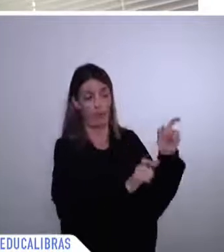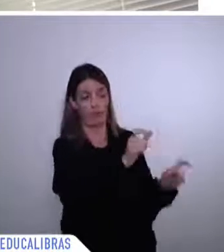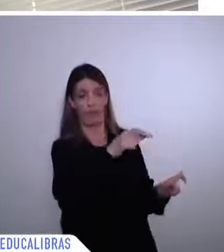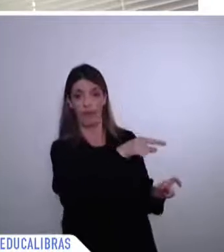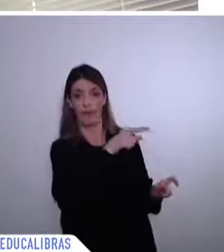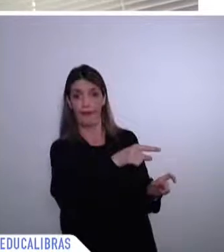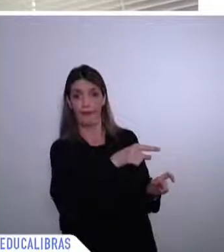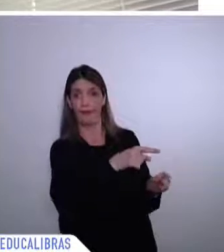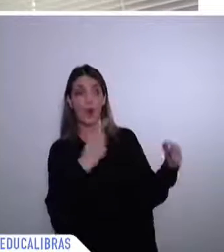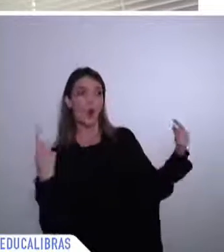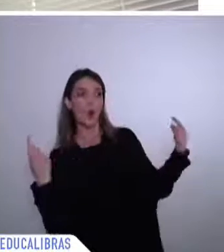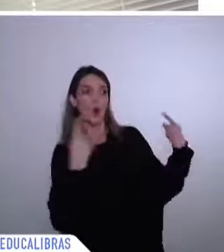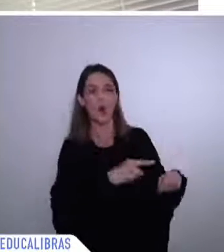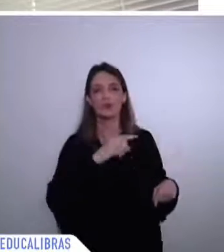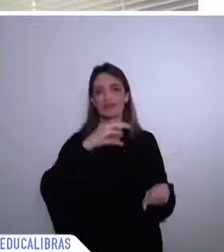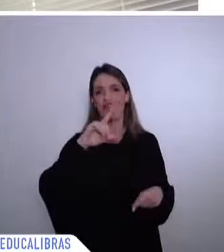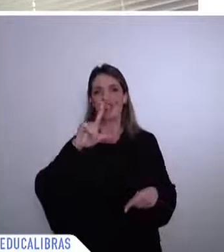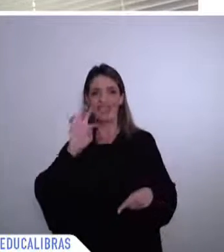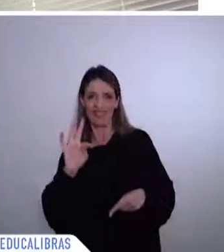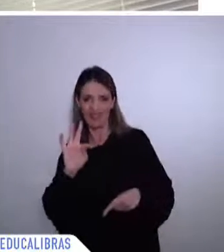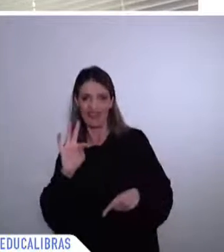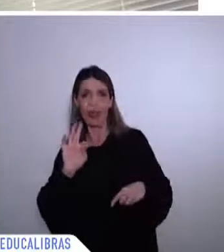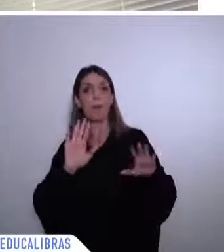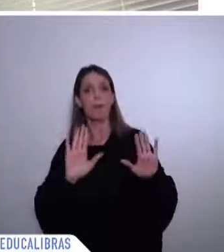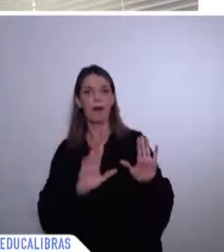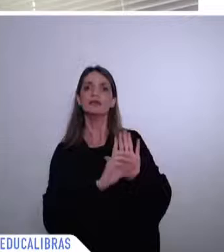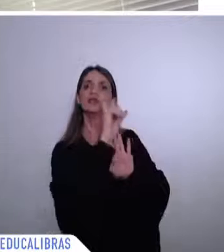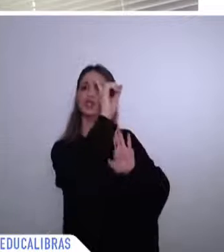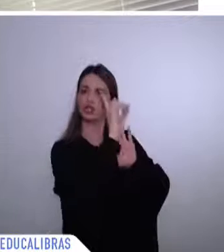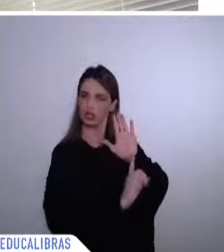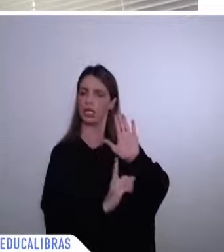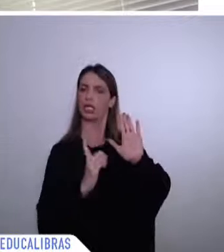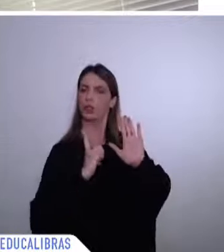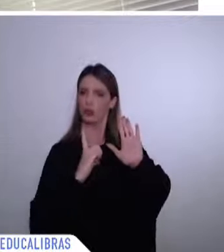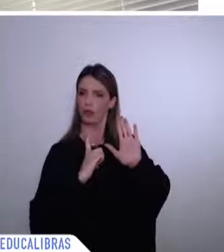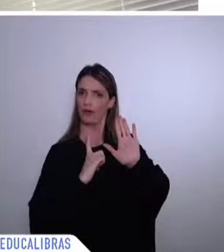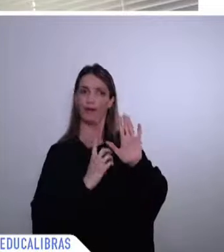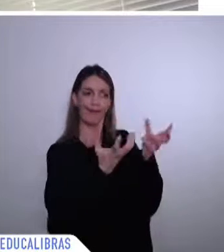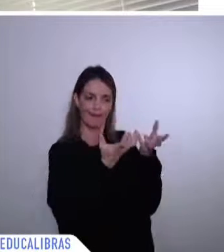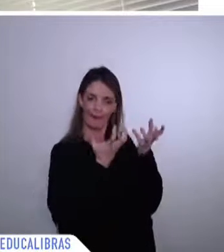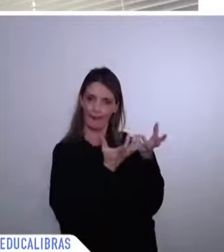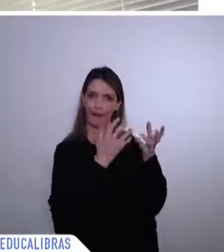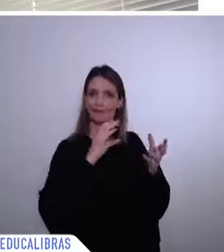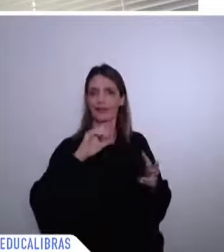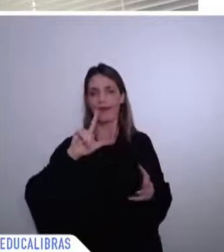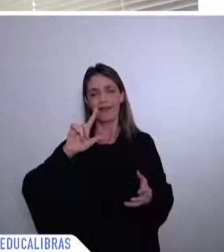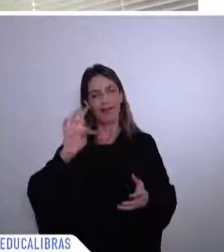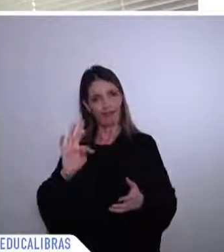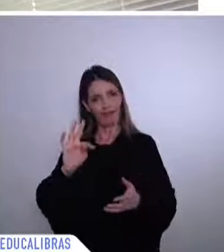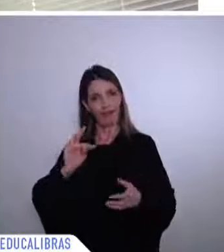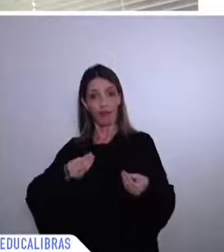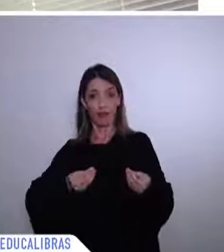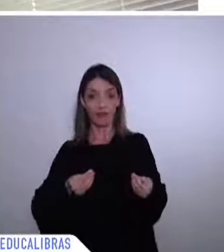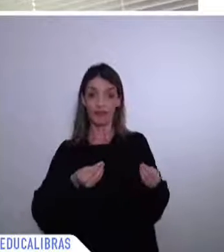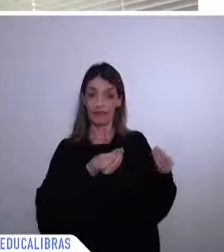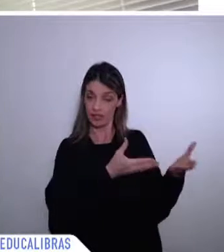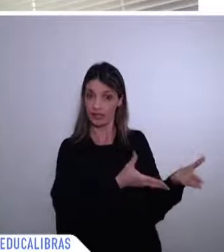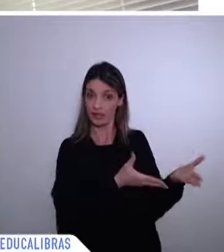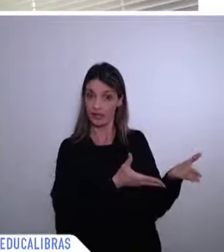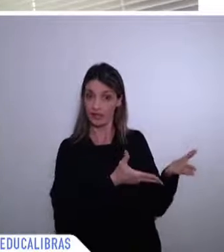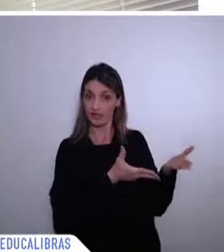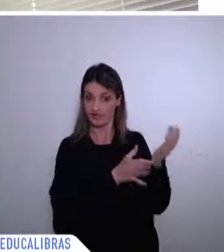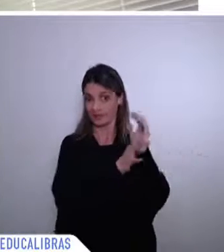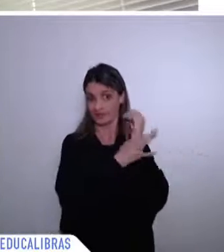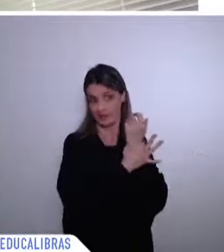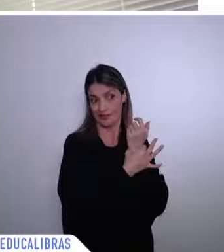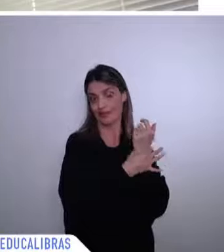have nowadays uh, says that many of them are against the labor legislation, but